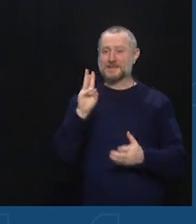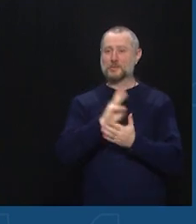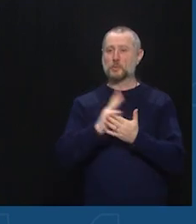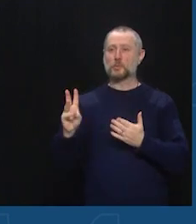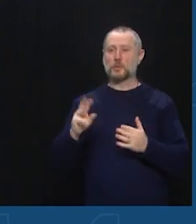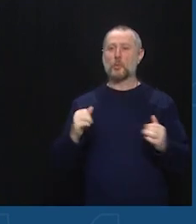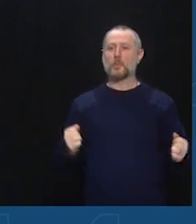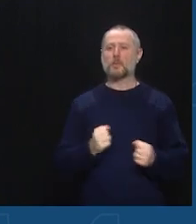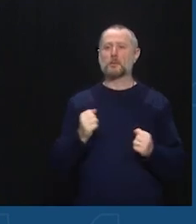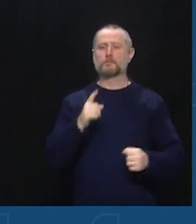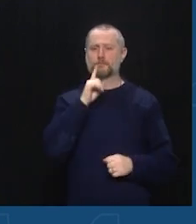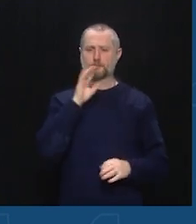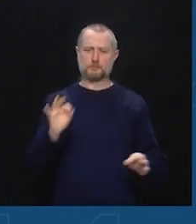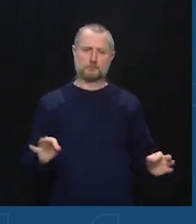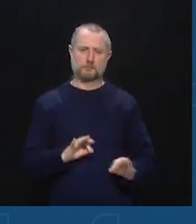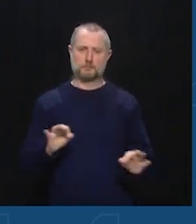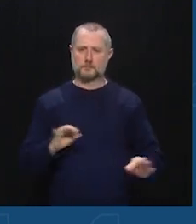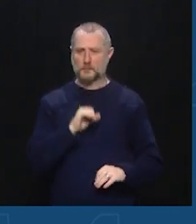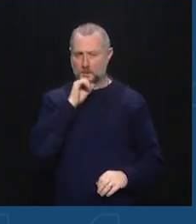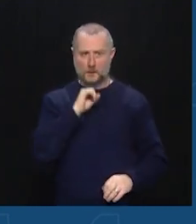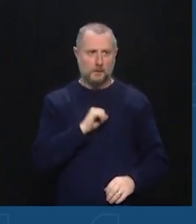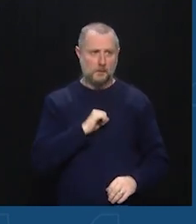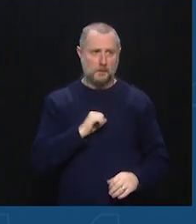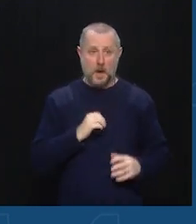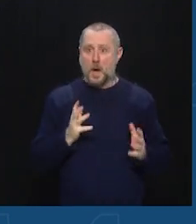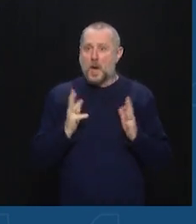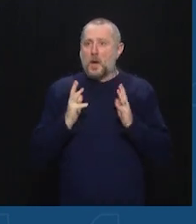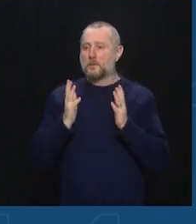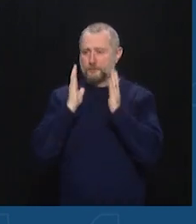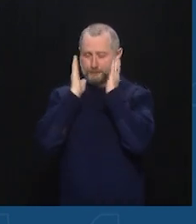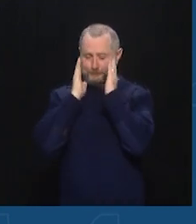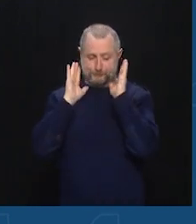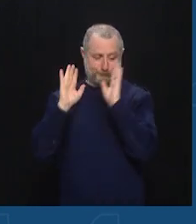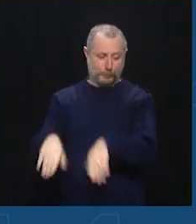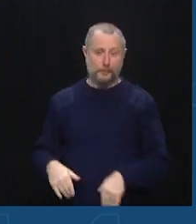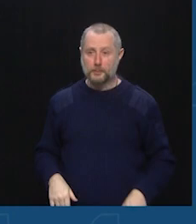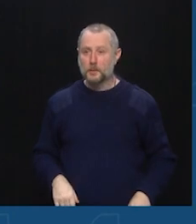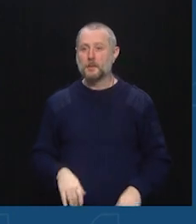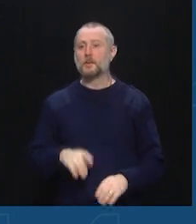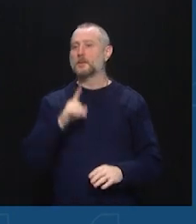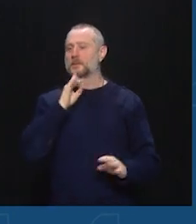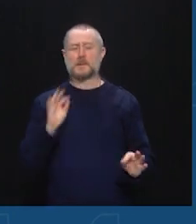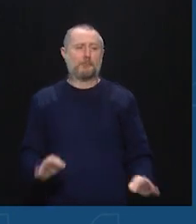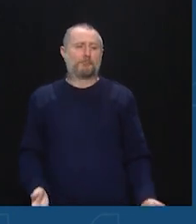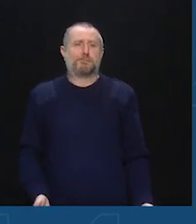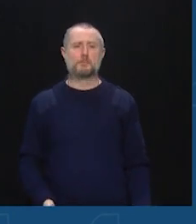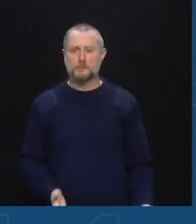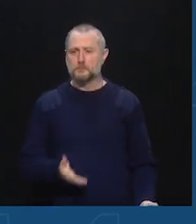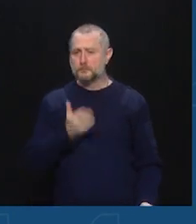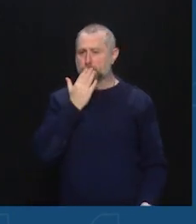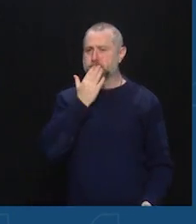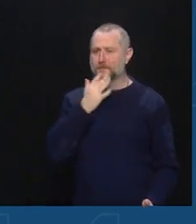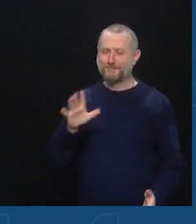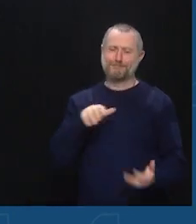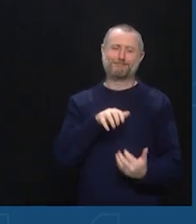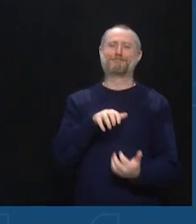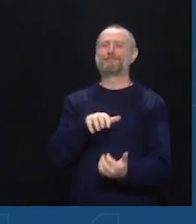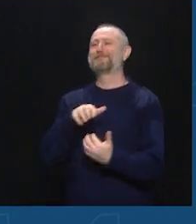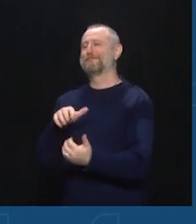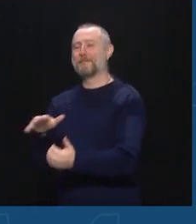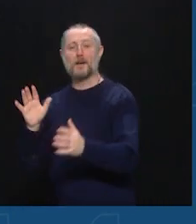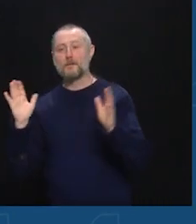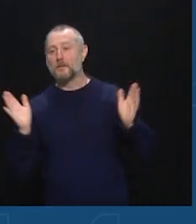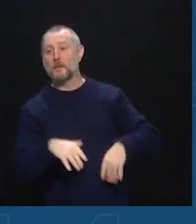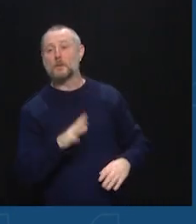spring. Exactly. So we're fine with that. We're okay with it. Okay. But in all seriousness,